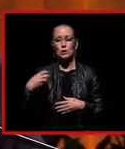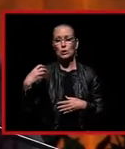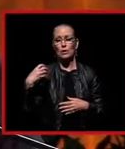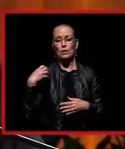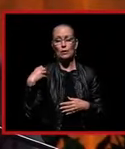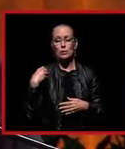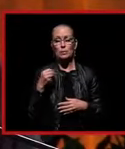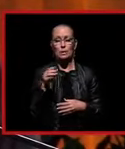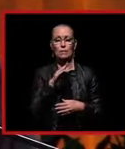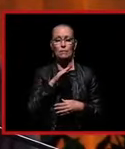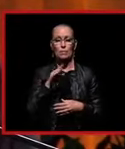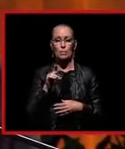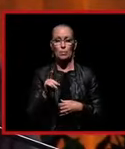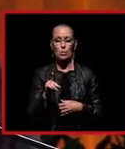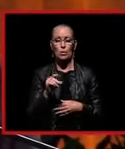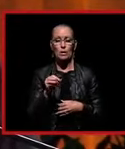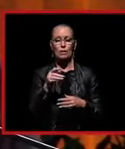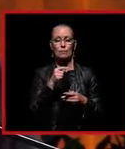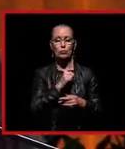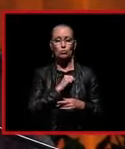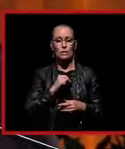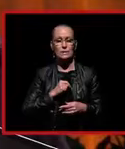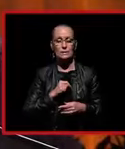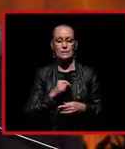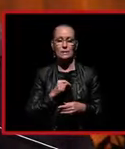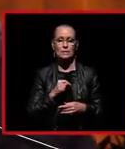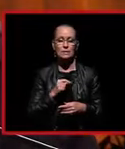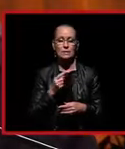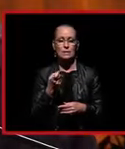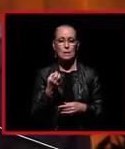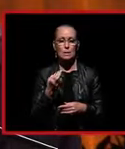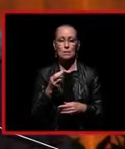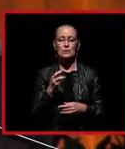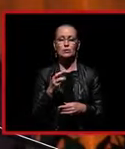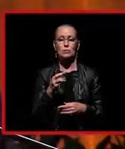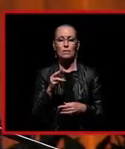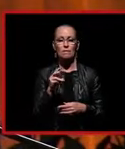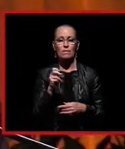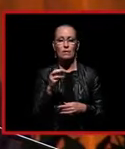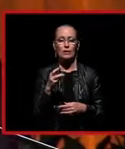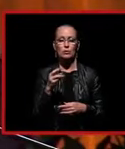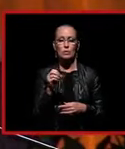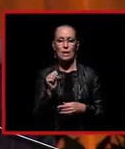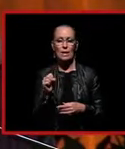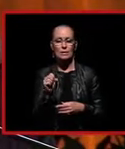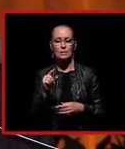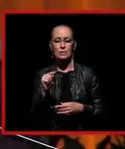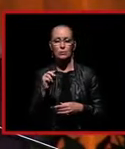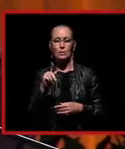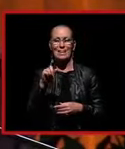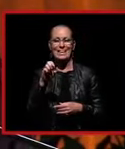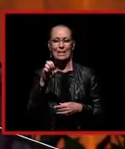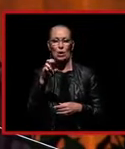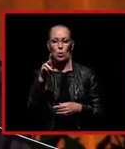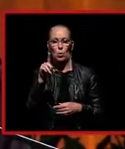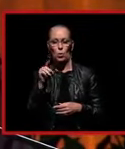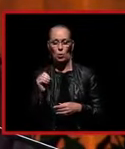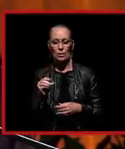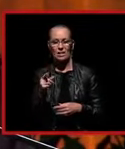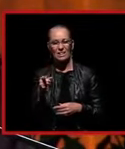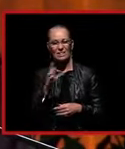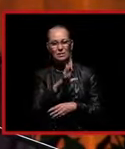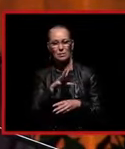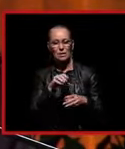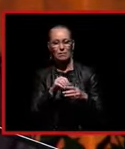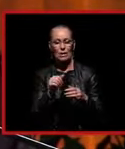Trustees, Mr. Hector F. Toledo. Vice President and Retail Sales Director at Hamden Bank, Hector has been a member of the